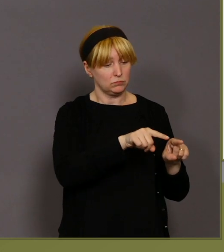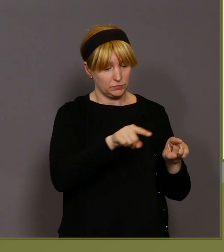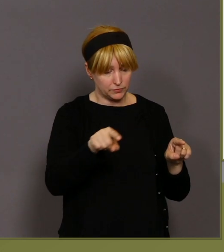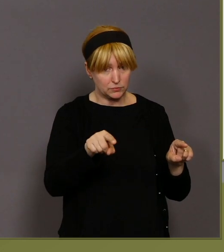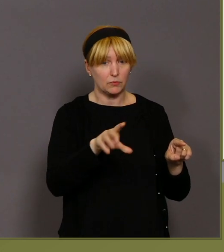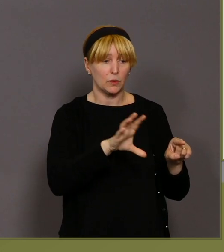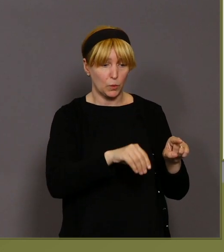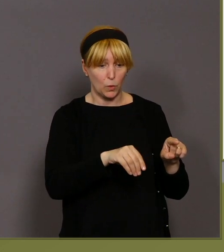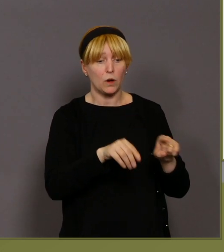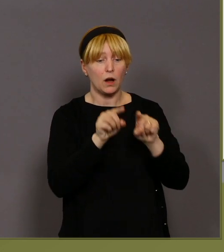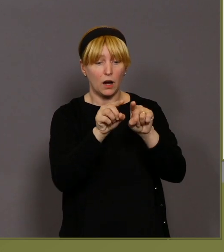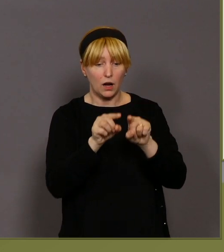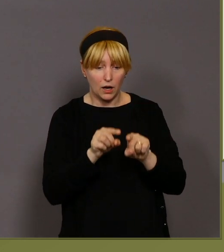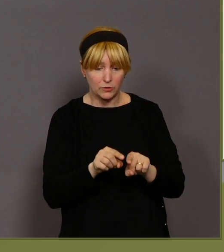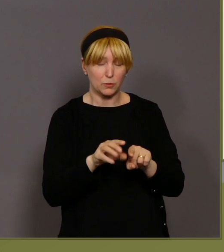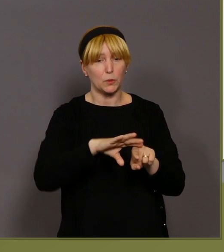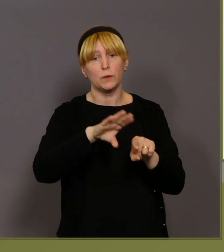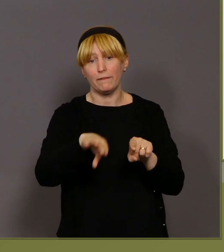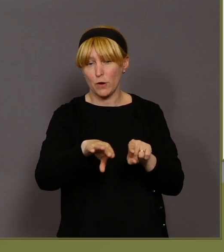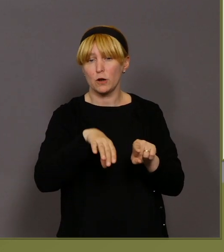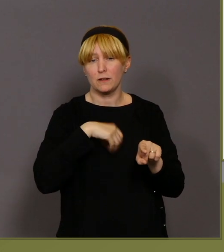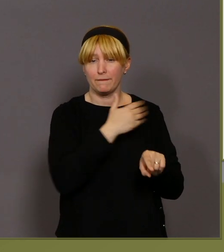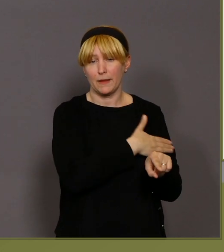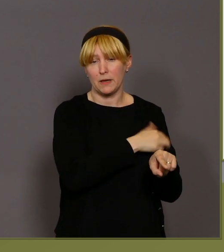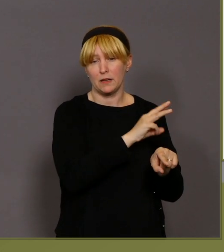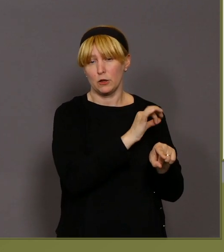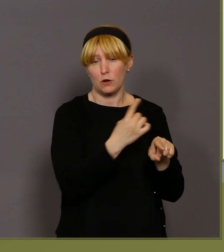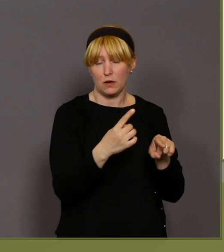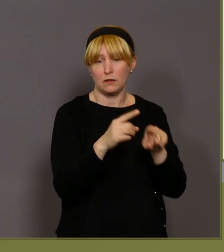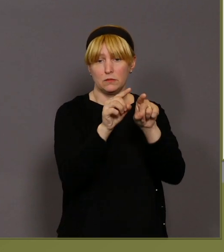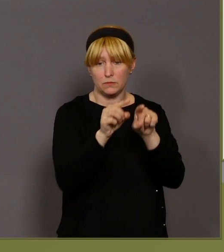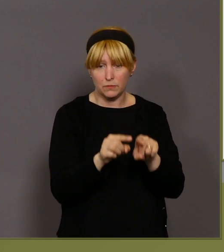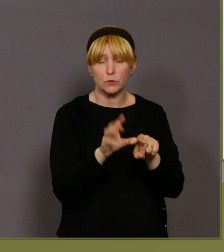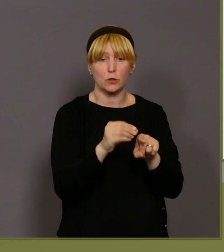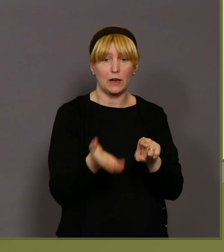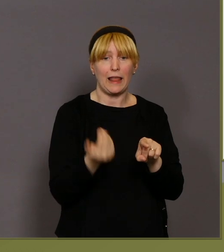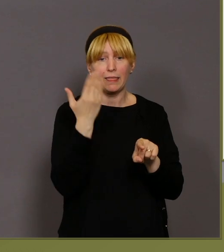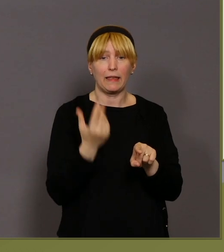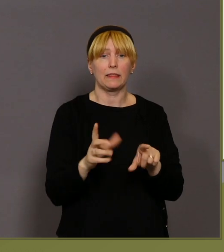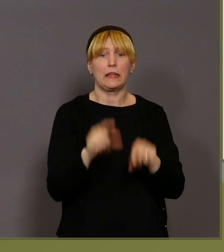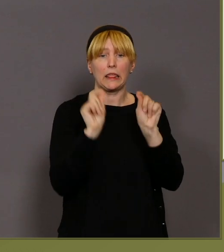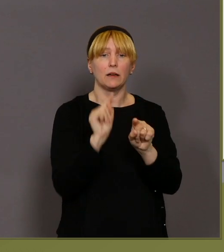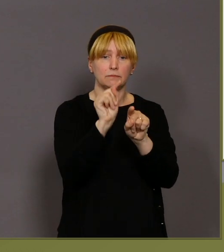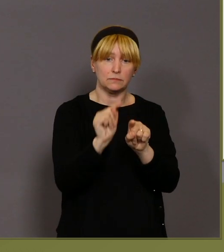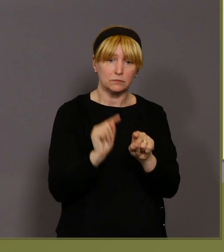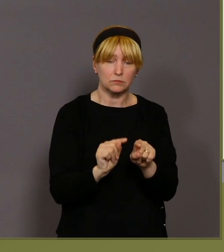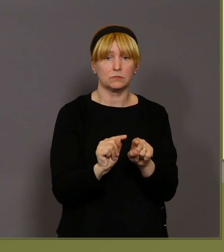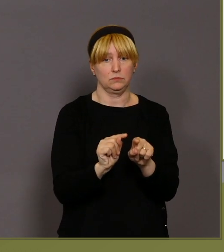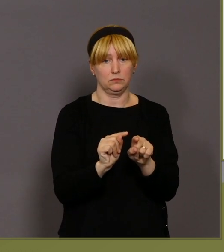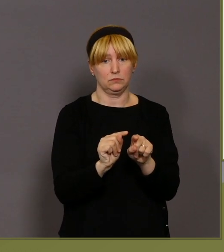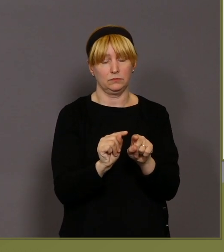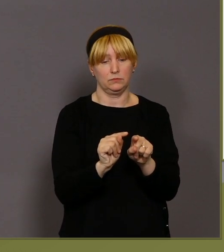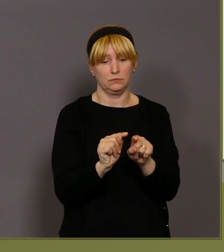of the self-service terminal. So may it be hardware keys now or other